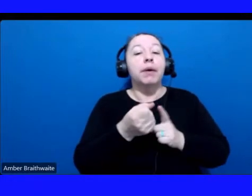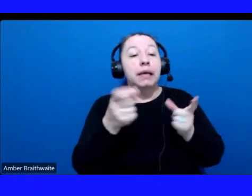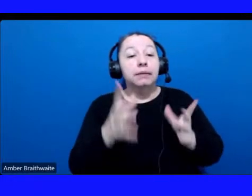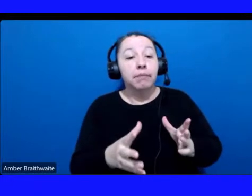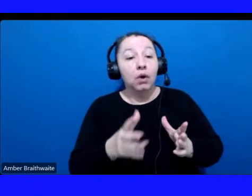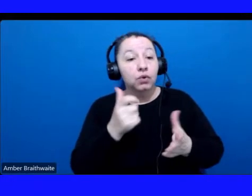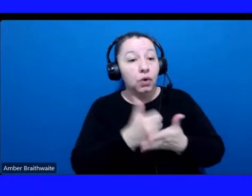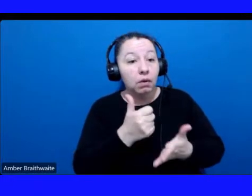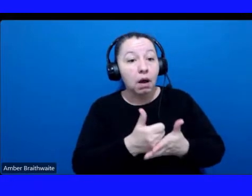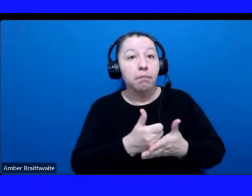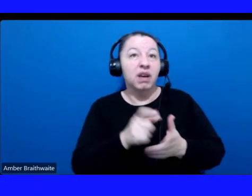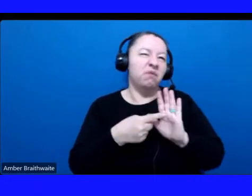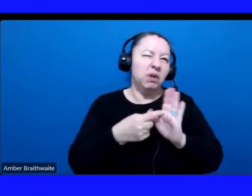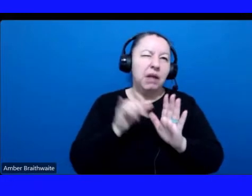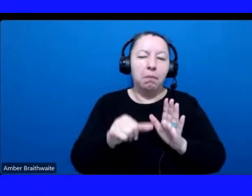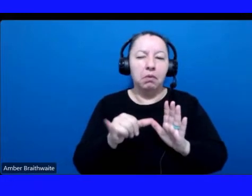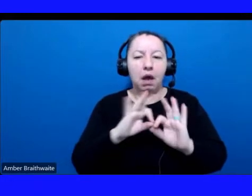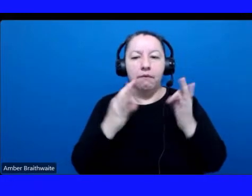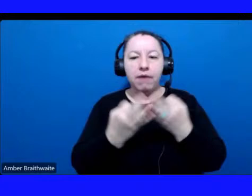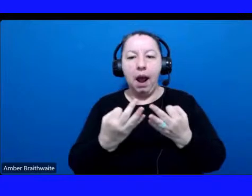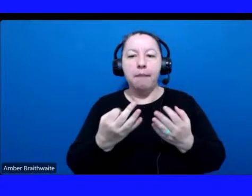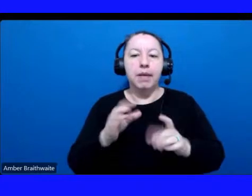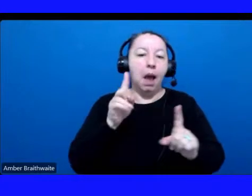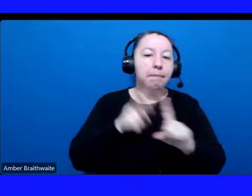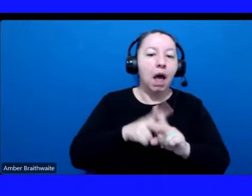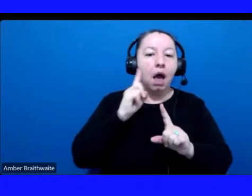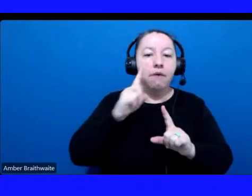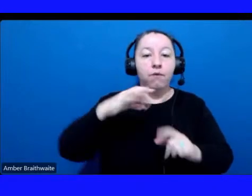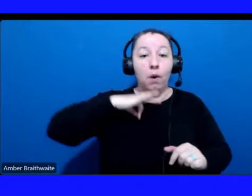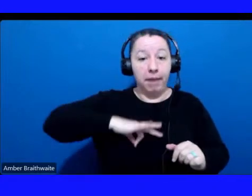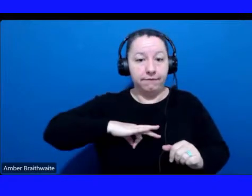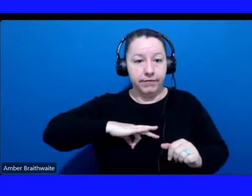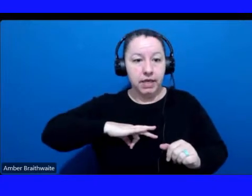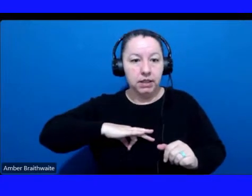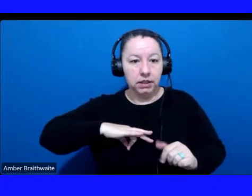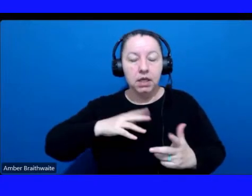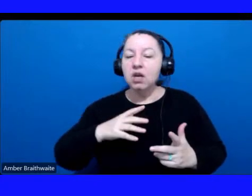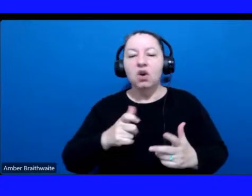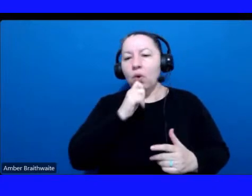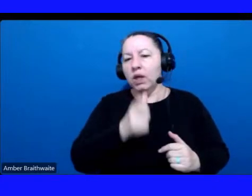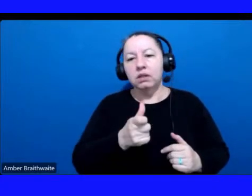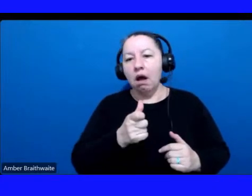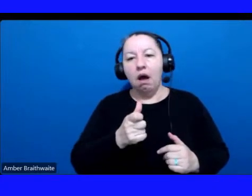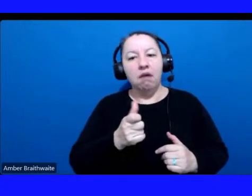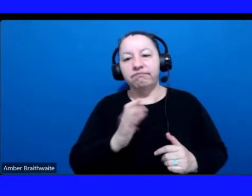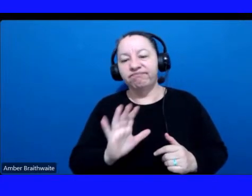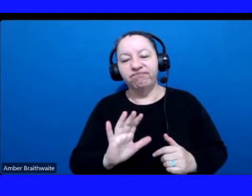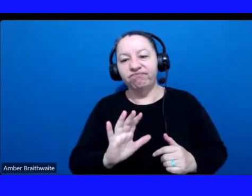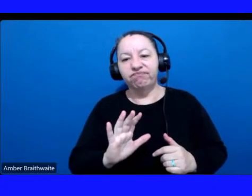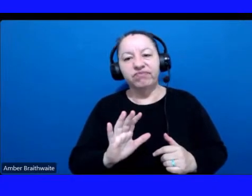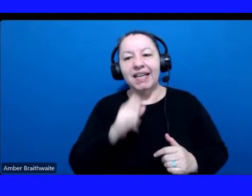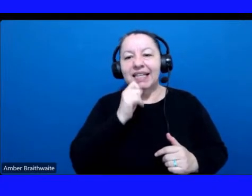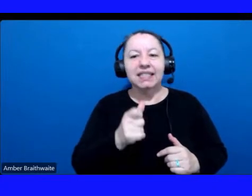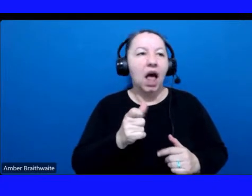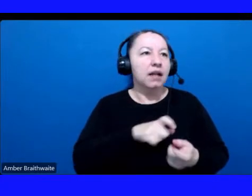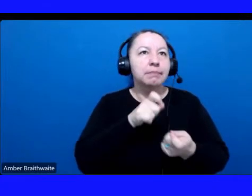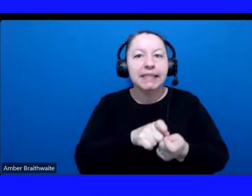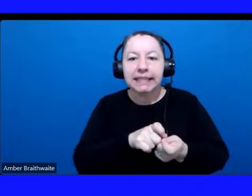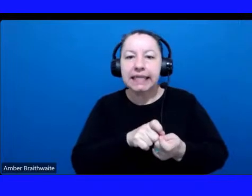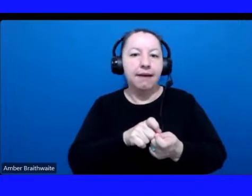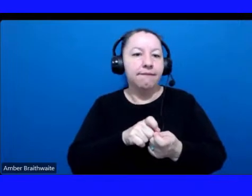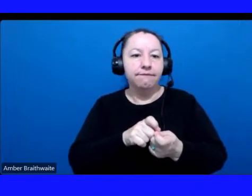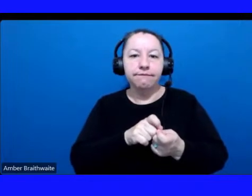in 2000. Has the service been provided since 2000, or did it just get up and running